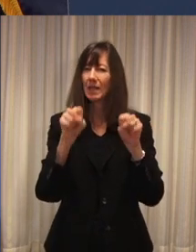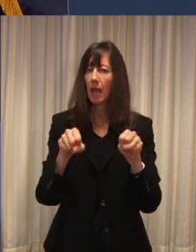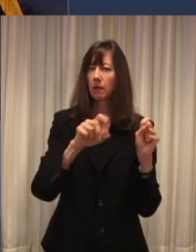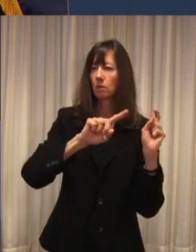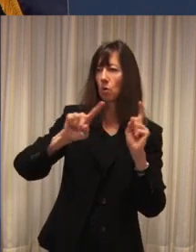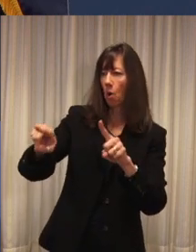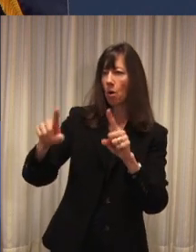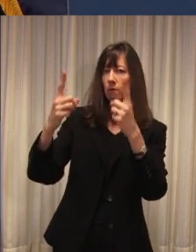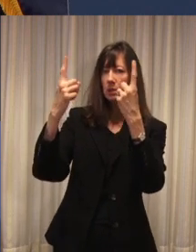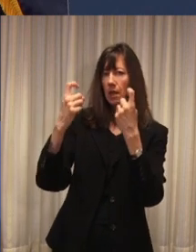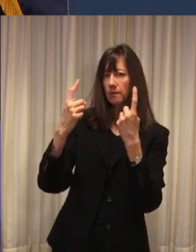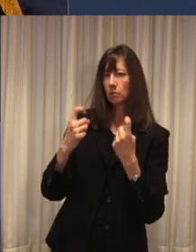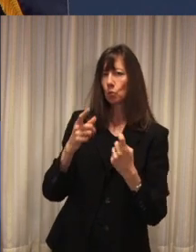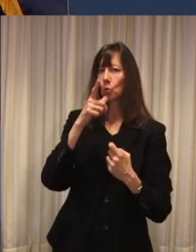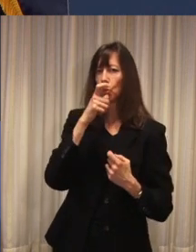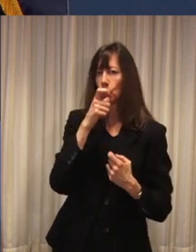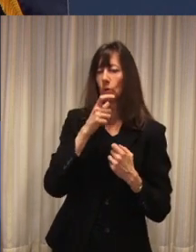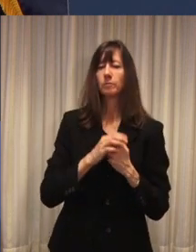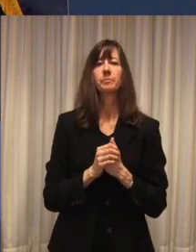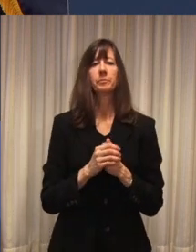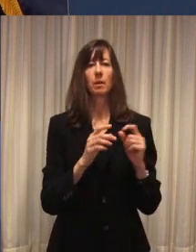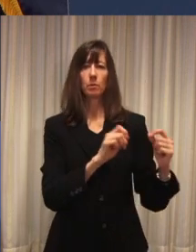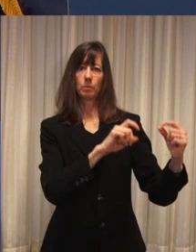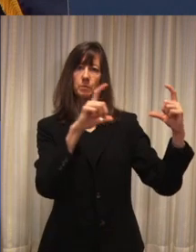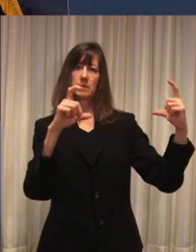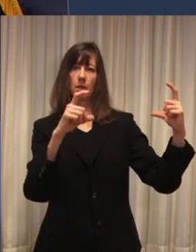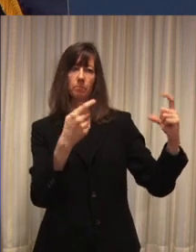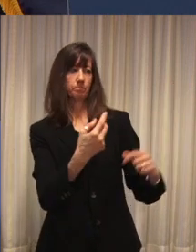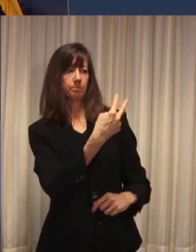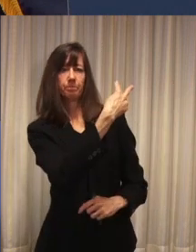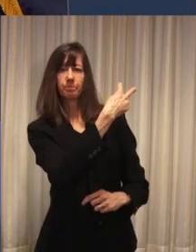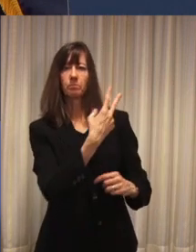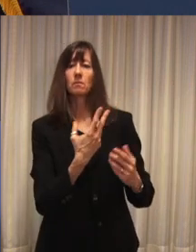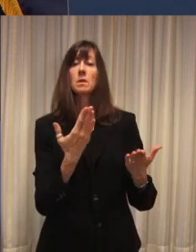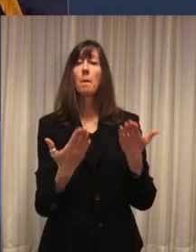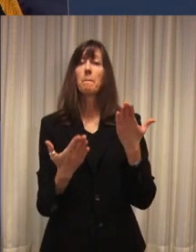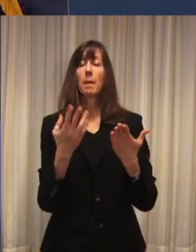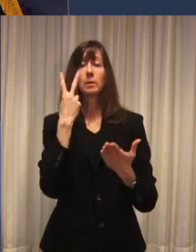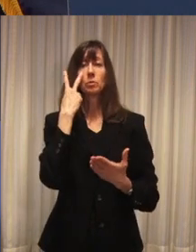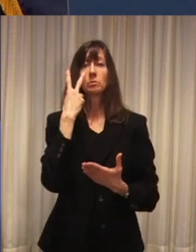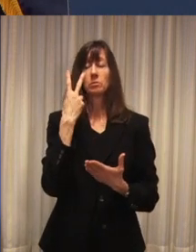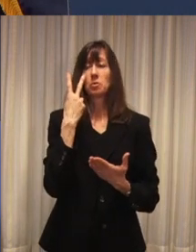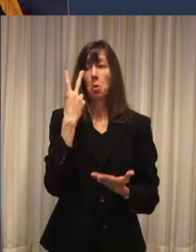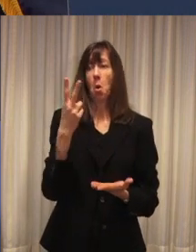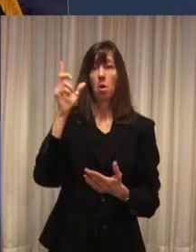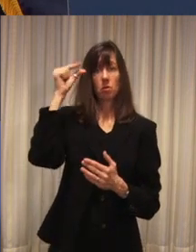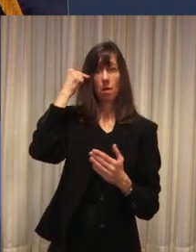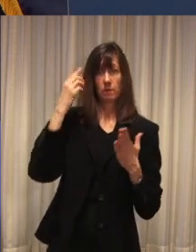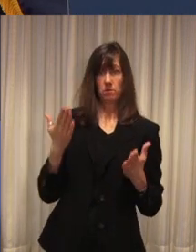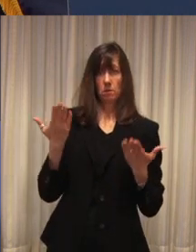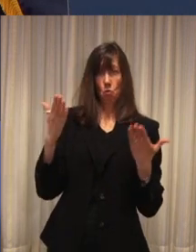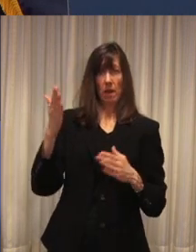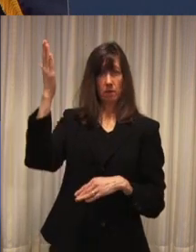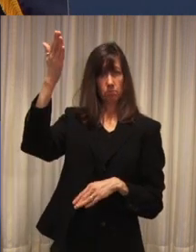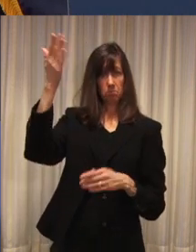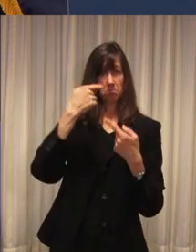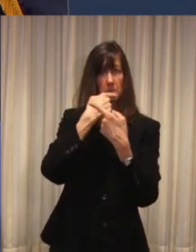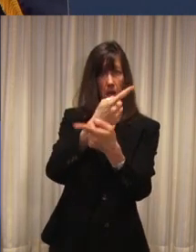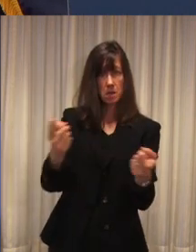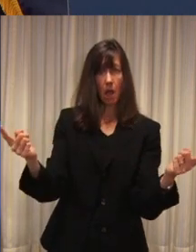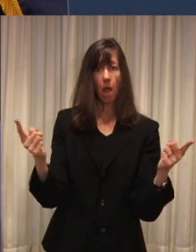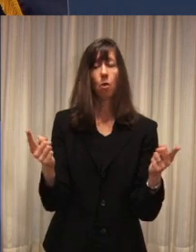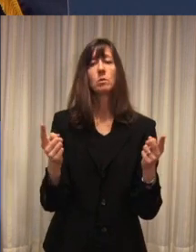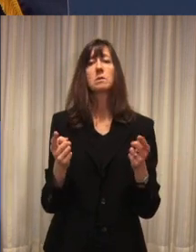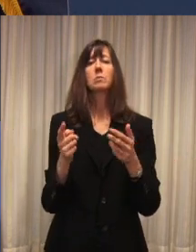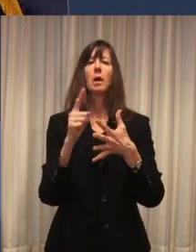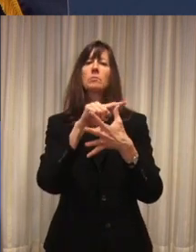has that criteria. You may have heard the governor speak about it already. But some of the highlights, basically